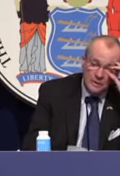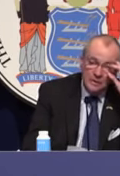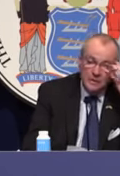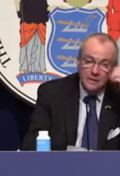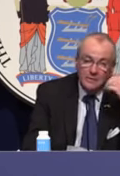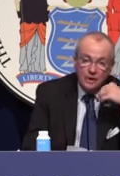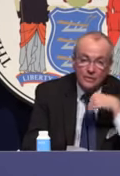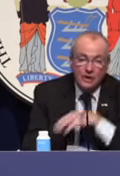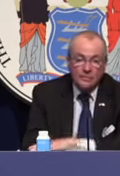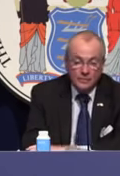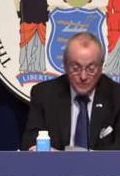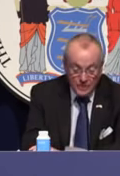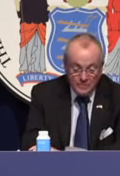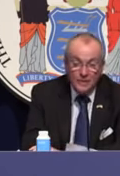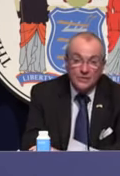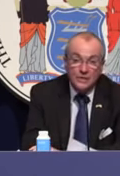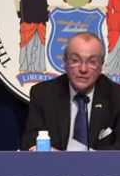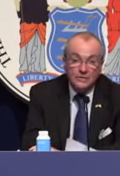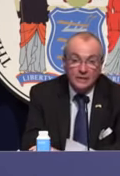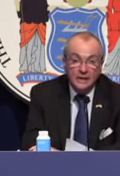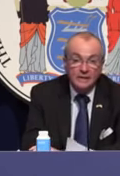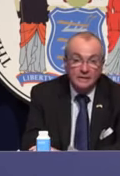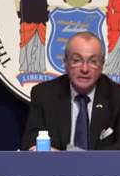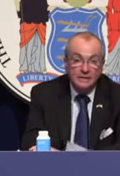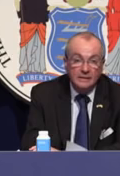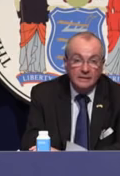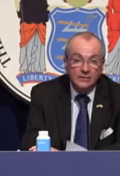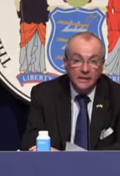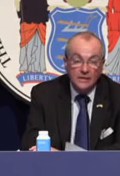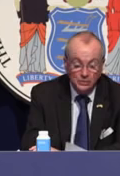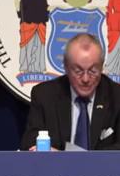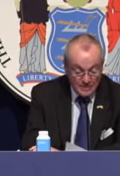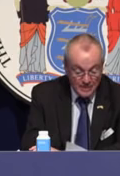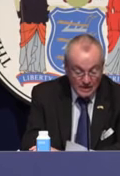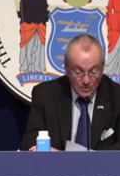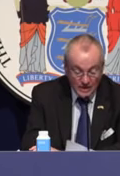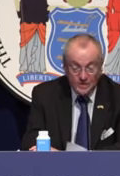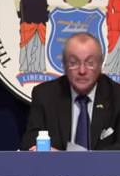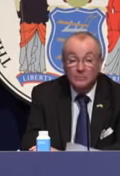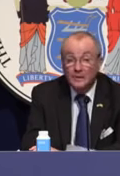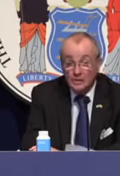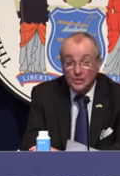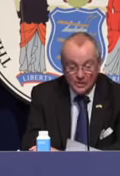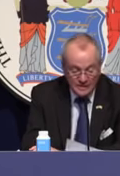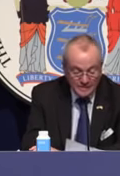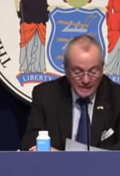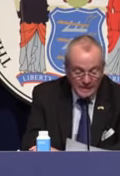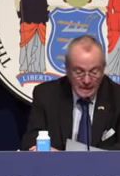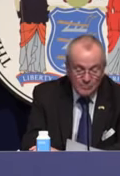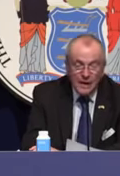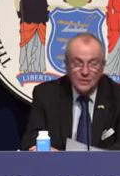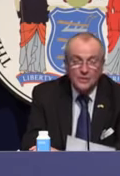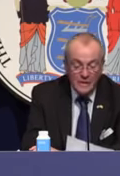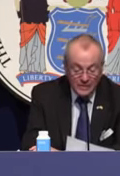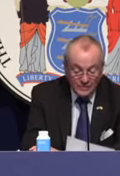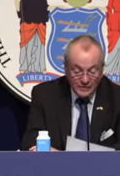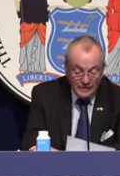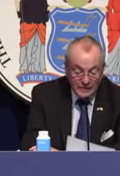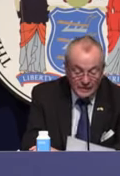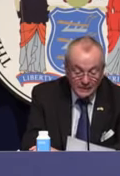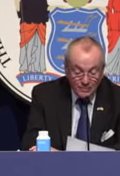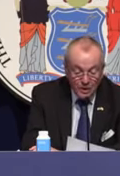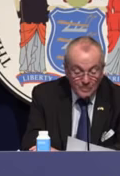lift from the federal government, the Trump administration today, is a huge step in that direction. But additionally, I'm proud to